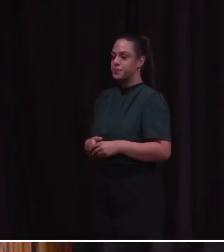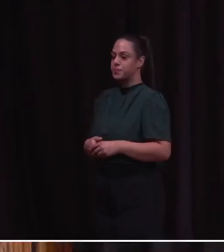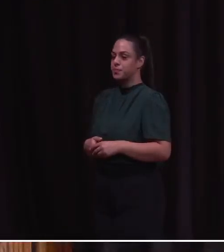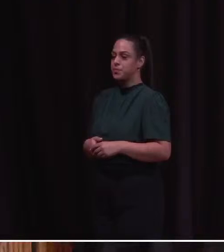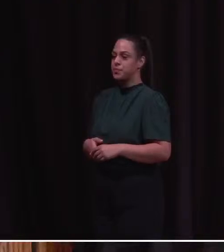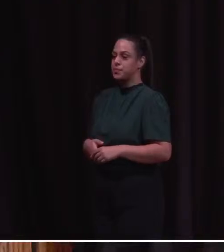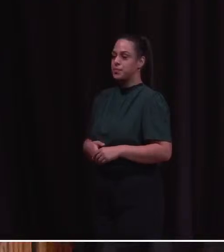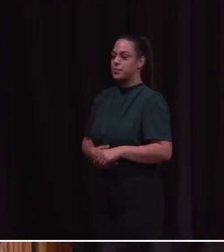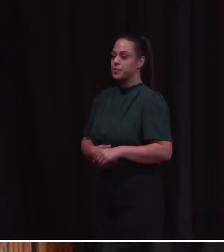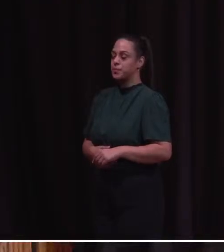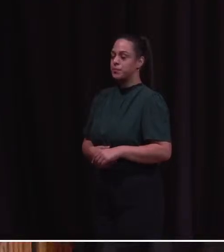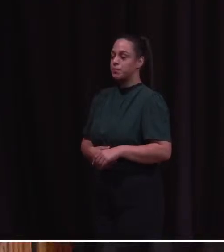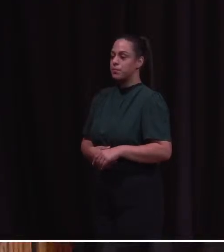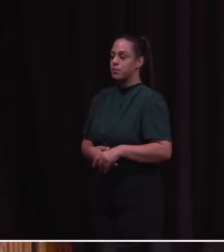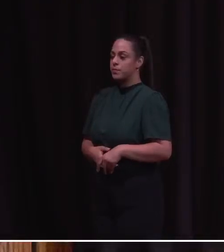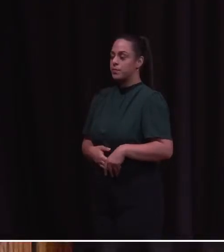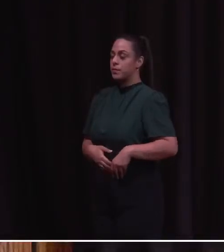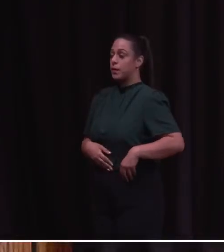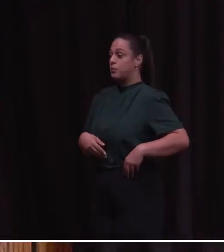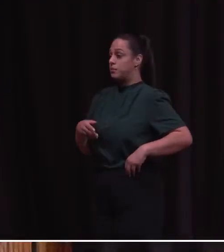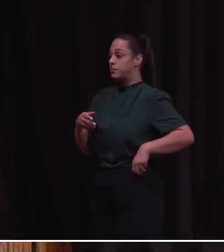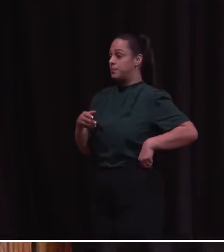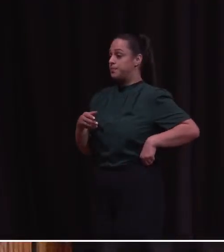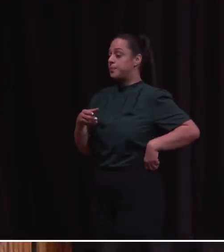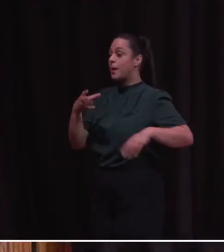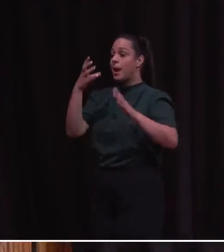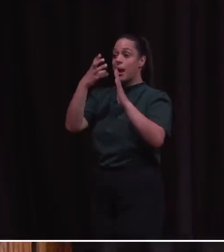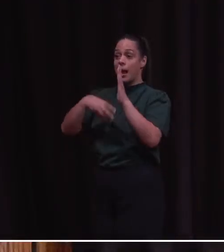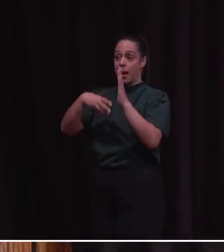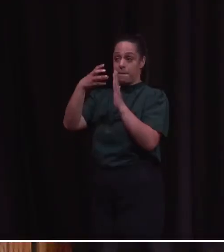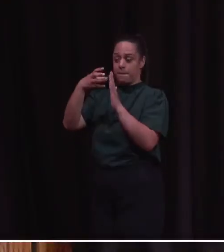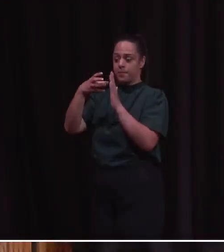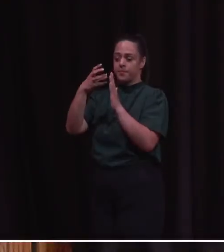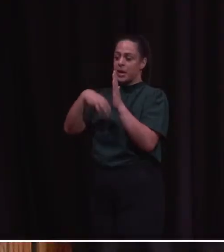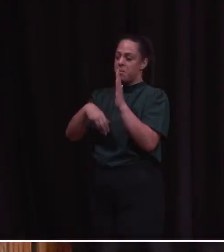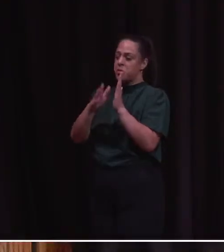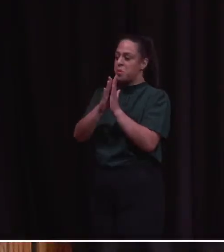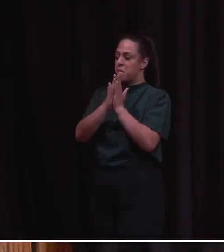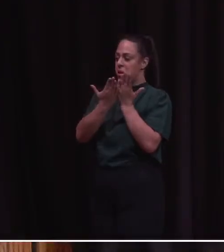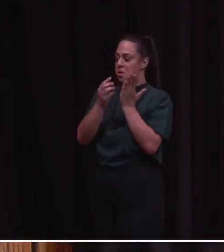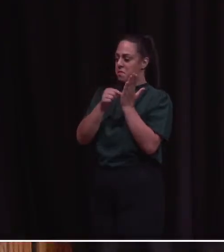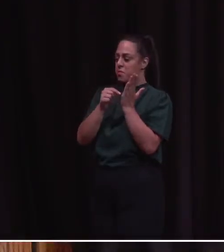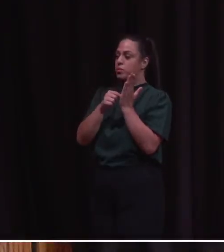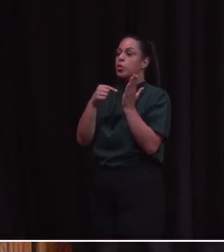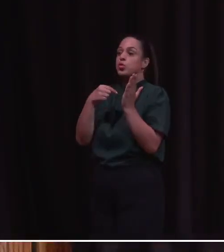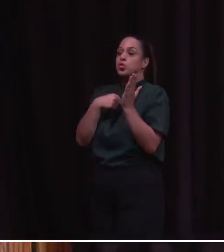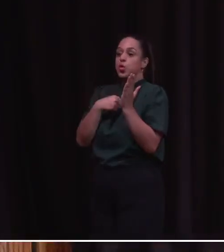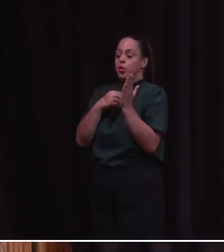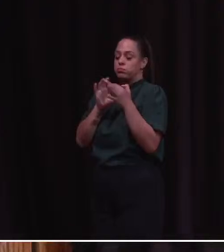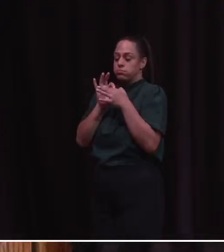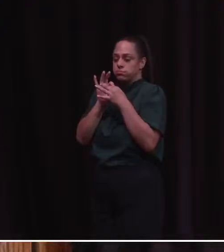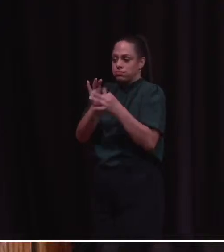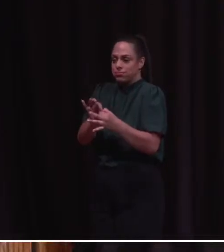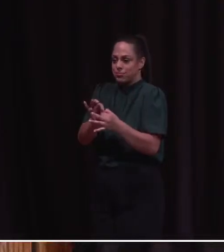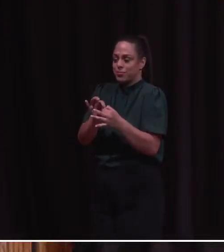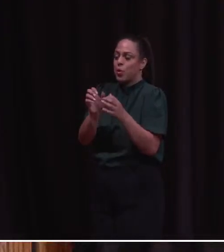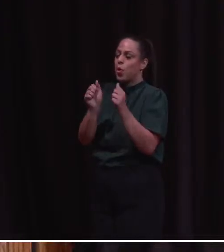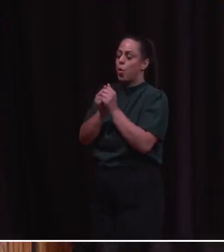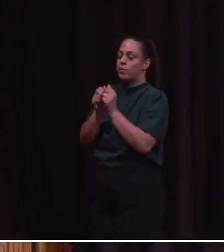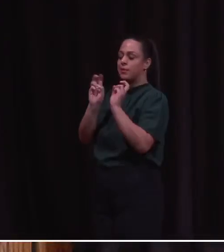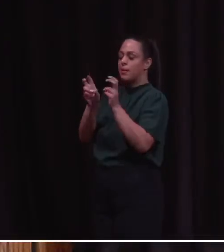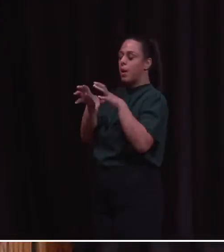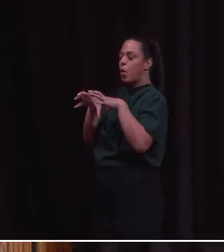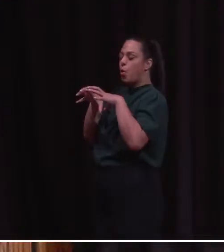naming the impact of colonization on various institutions and practices in Yoruba society, I detailed the effect and